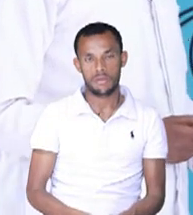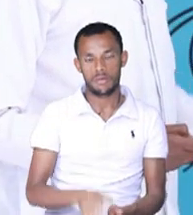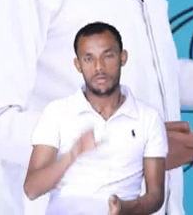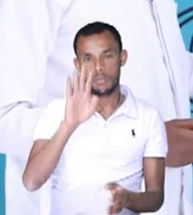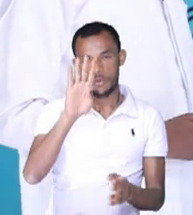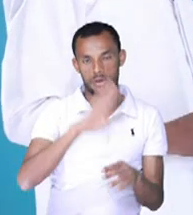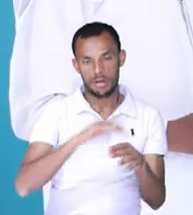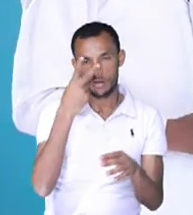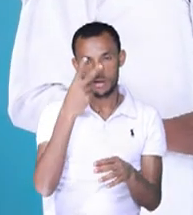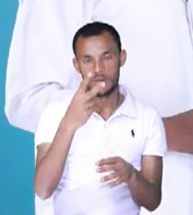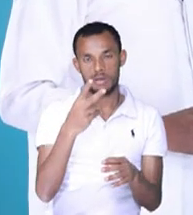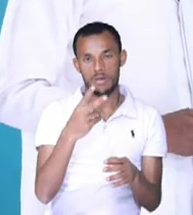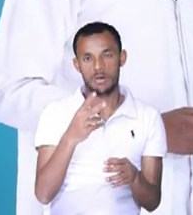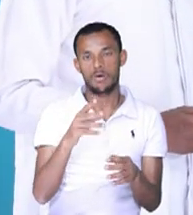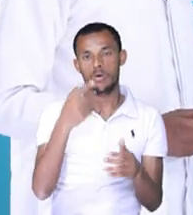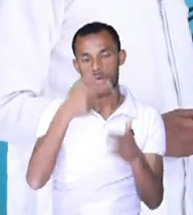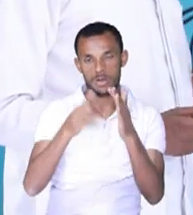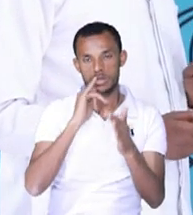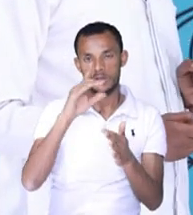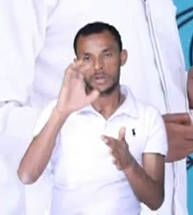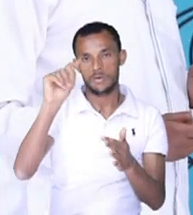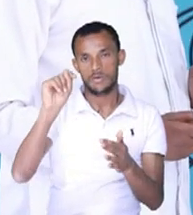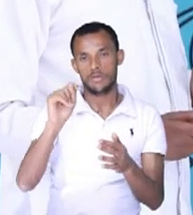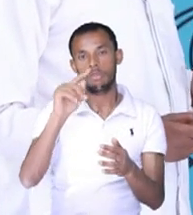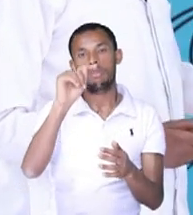For B, what is the determinant of the transpose?